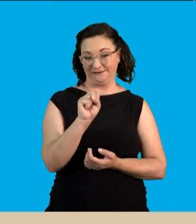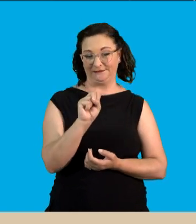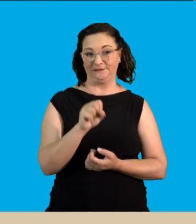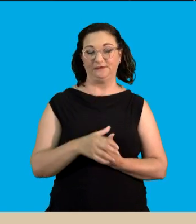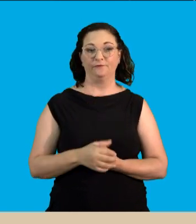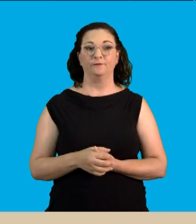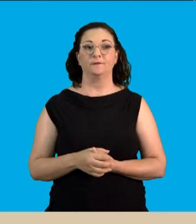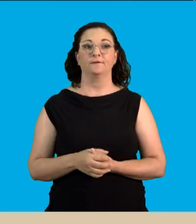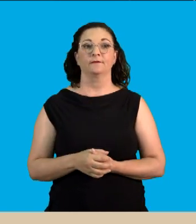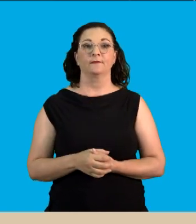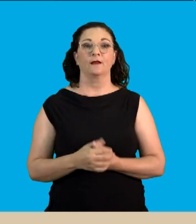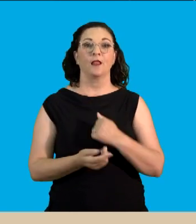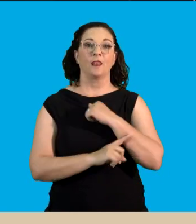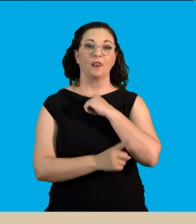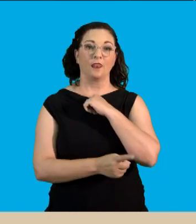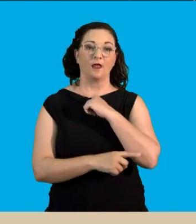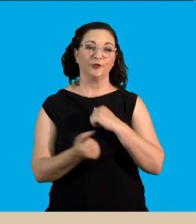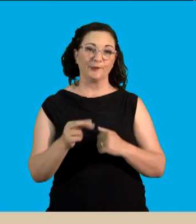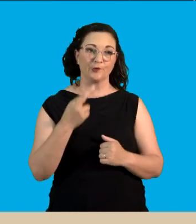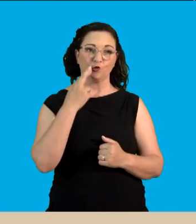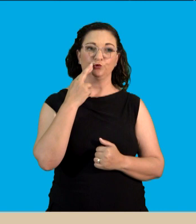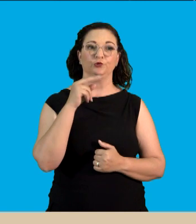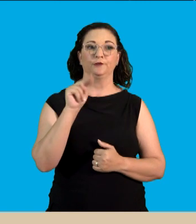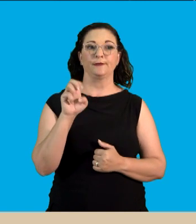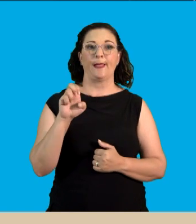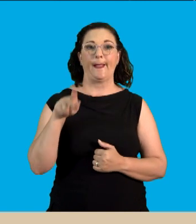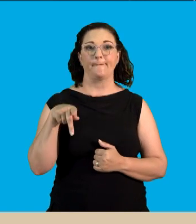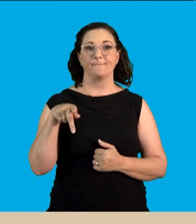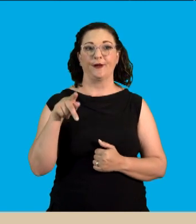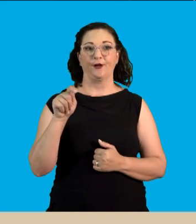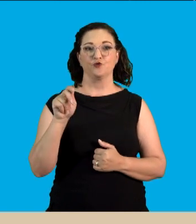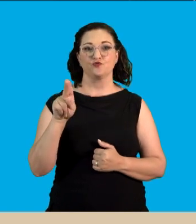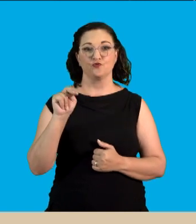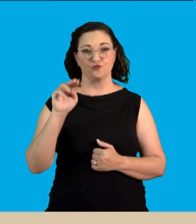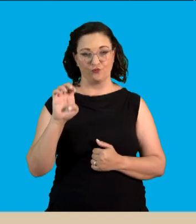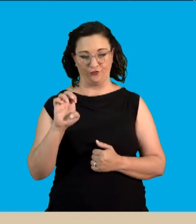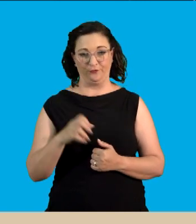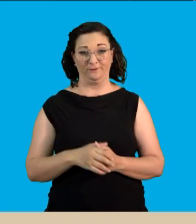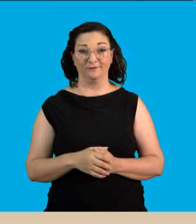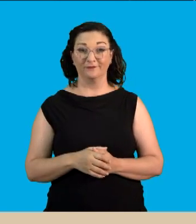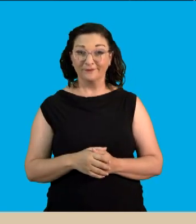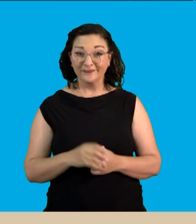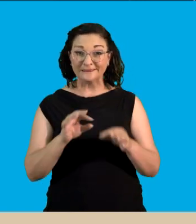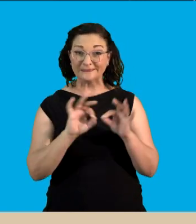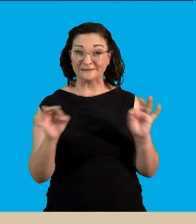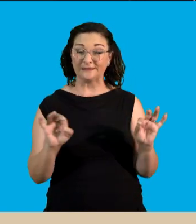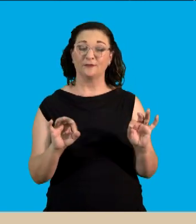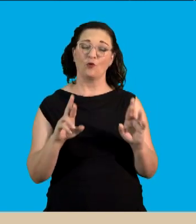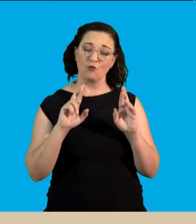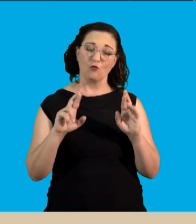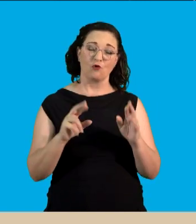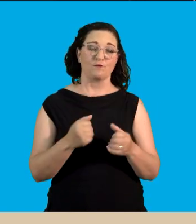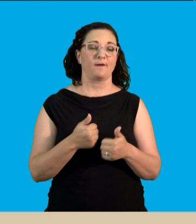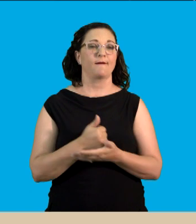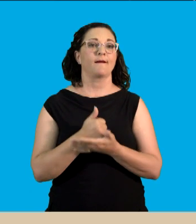capital letter U for Uranus, and noodles capital letter N for Neptune. I hope this sentence